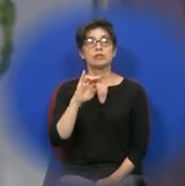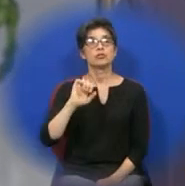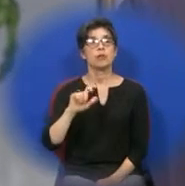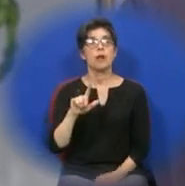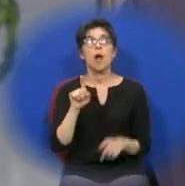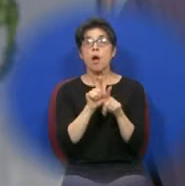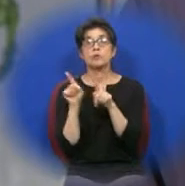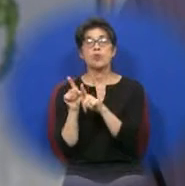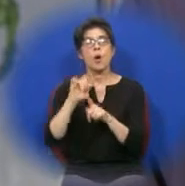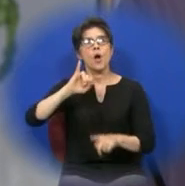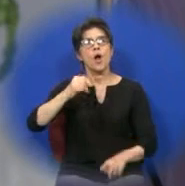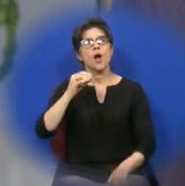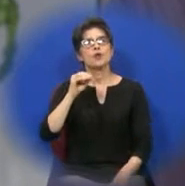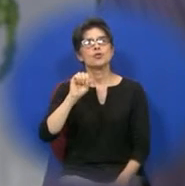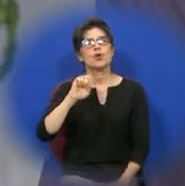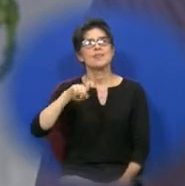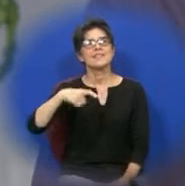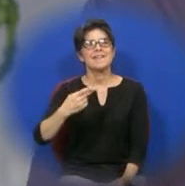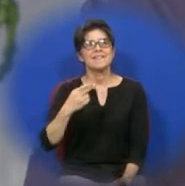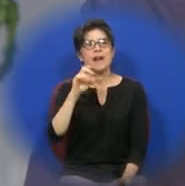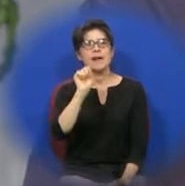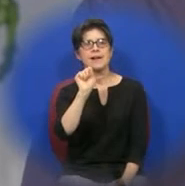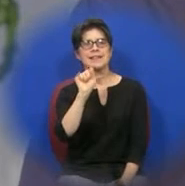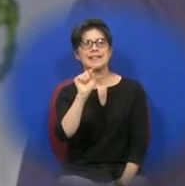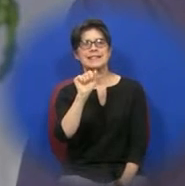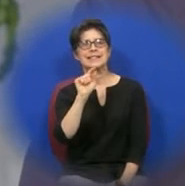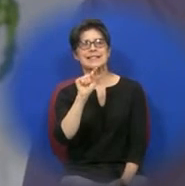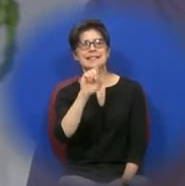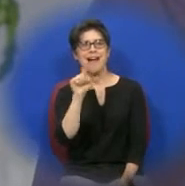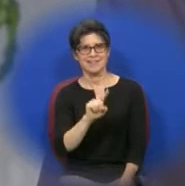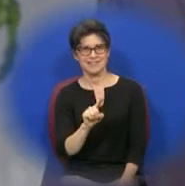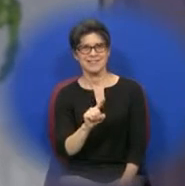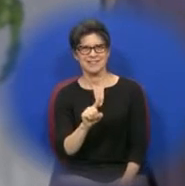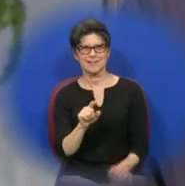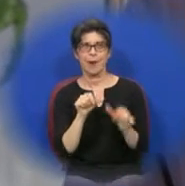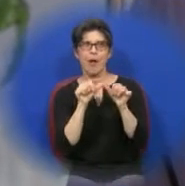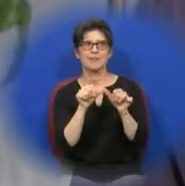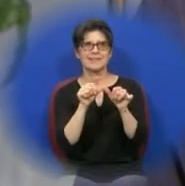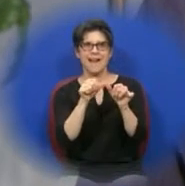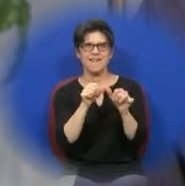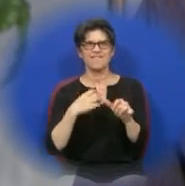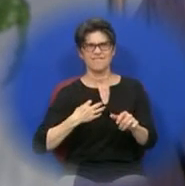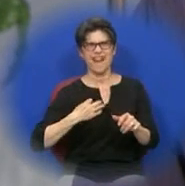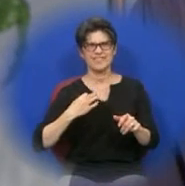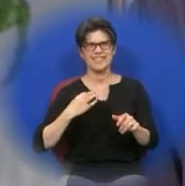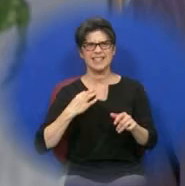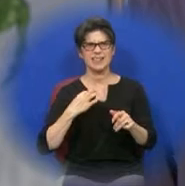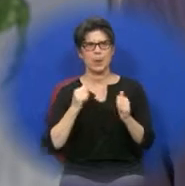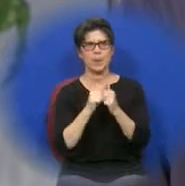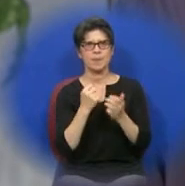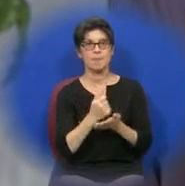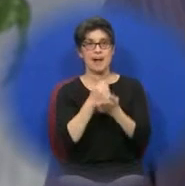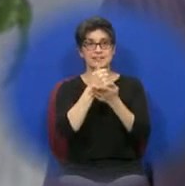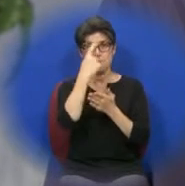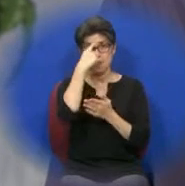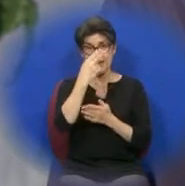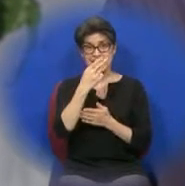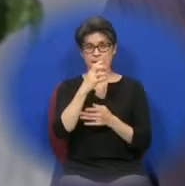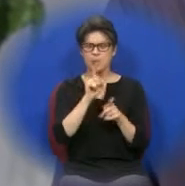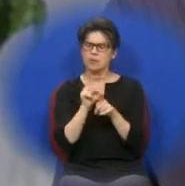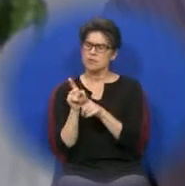Joseph Stotz, a longtime volunteer with the Apostolate. For all who have died, and for those who grieve the loss of loved